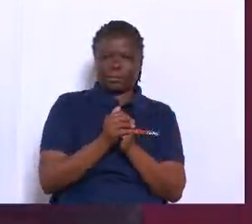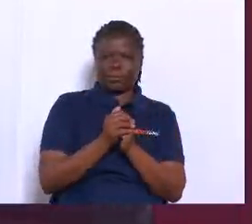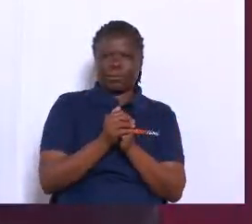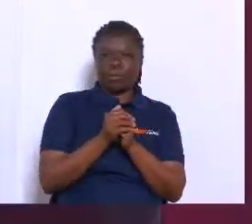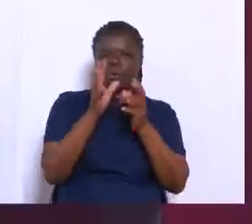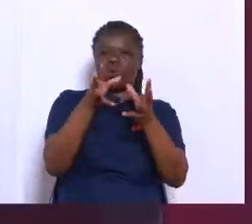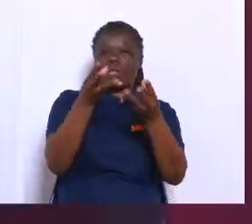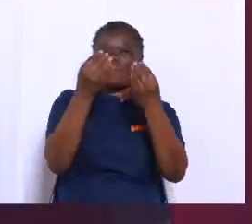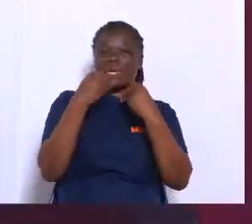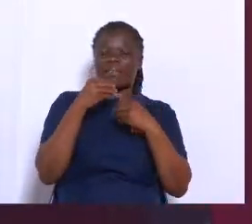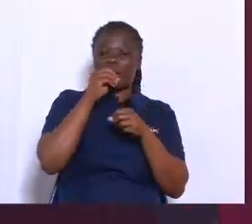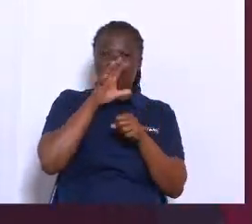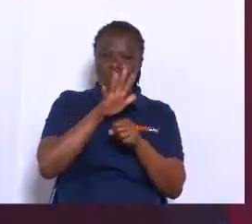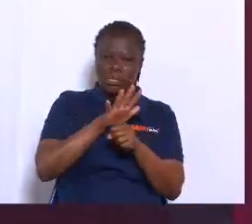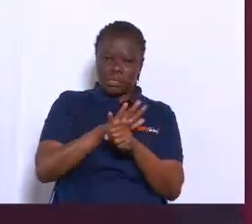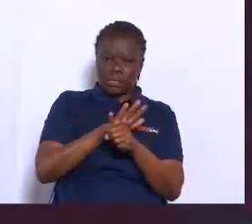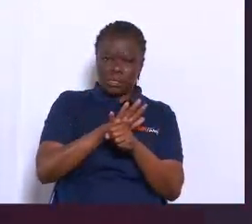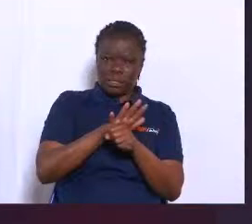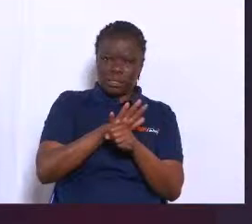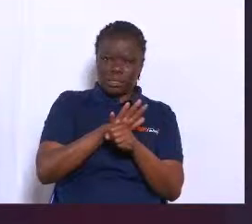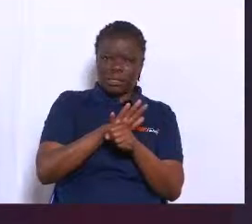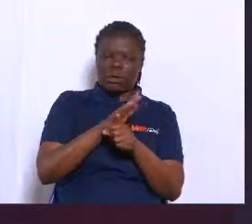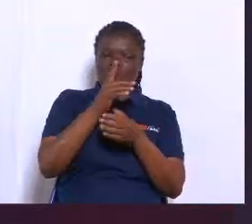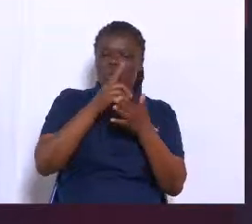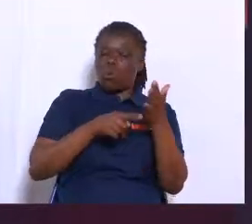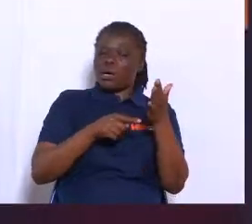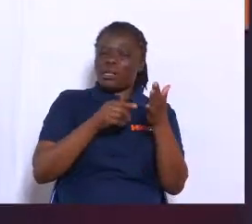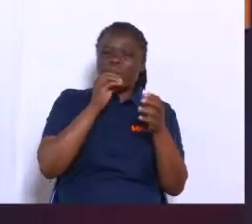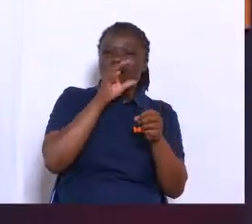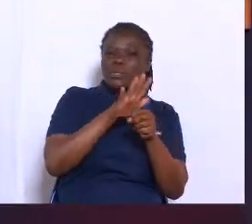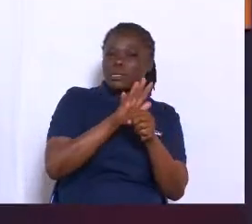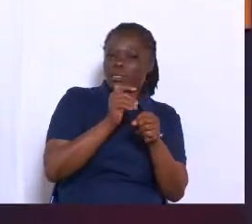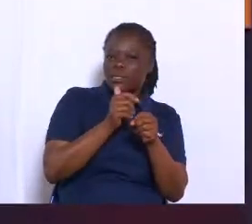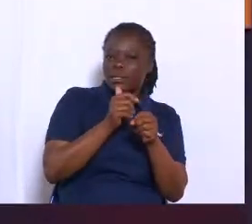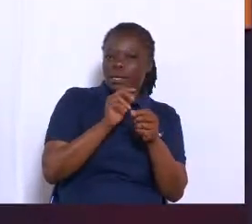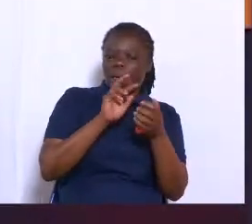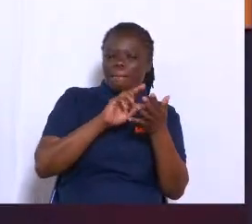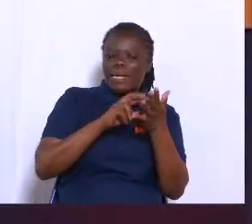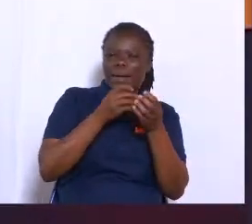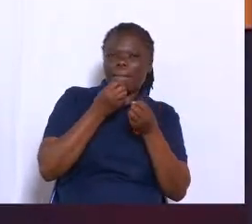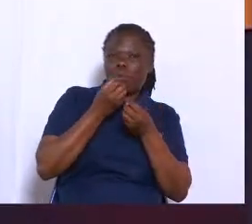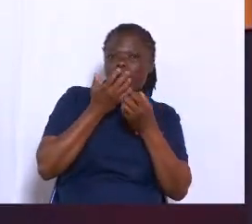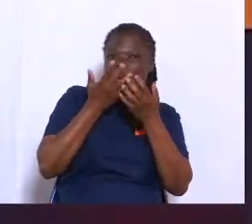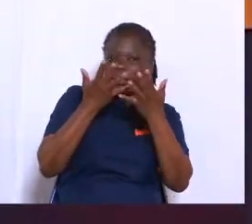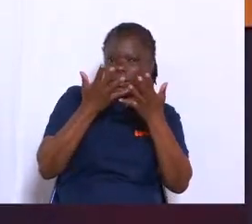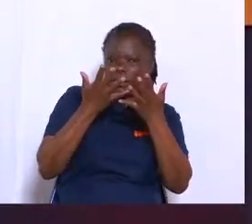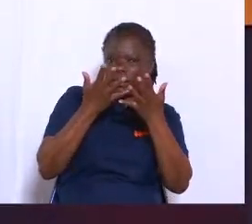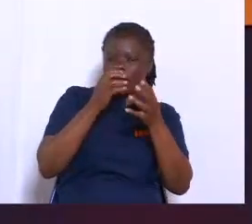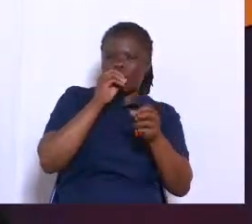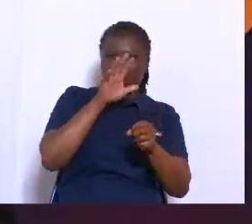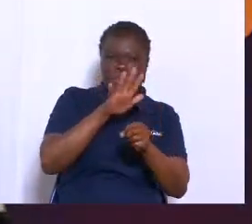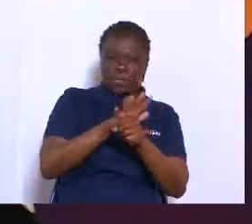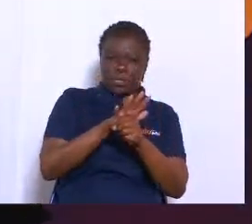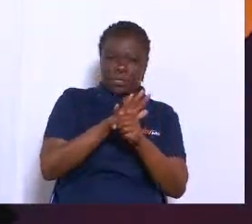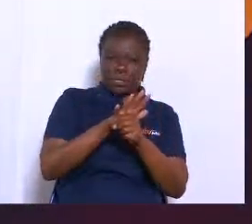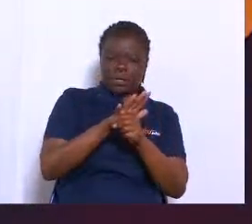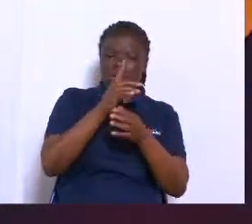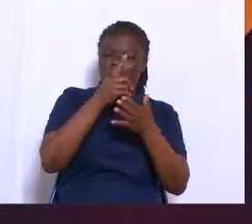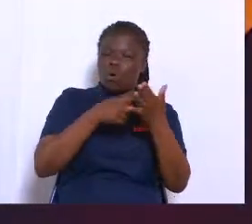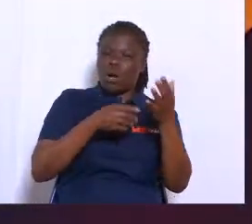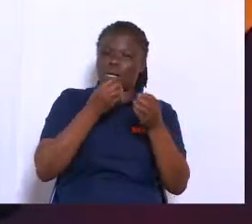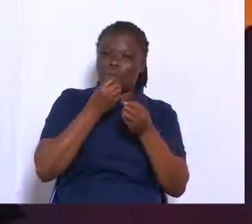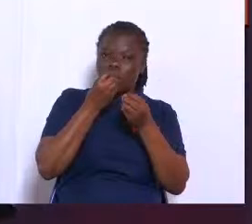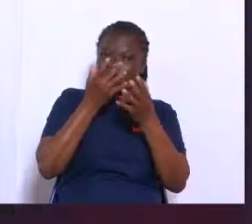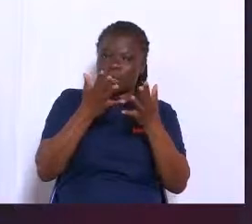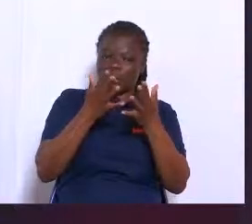been given promises. What kind of promises? Precious promises. What kind of promises?